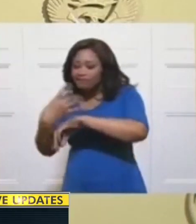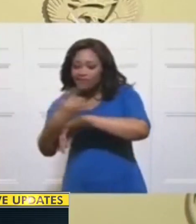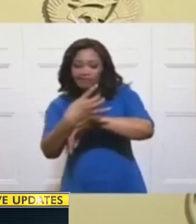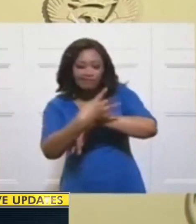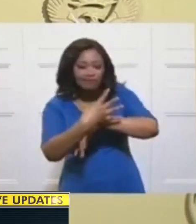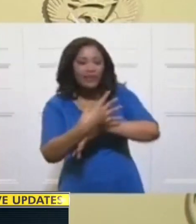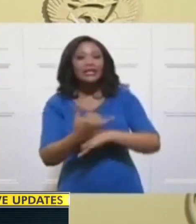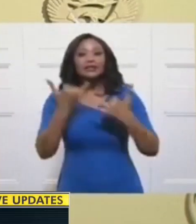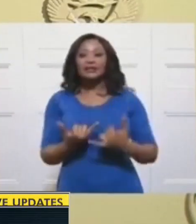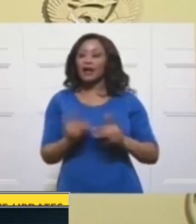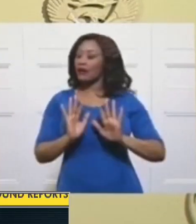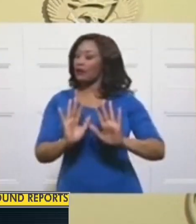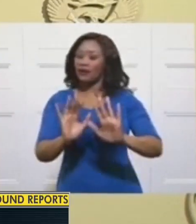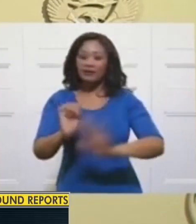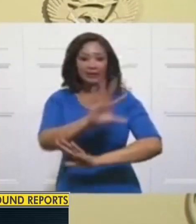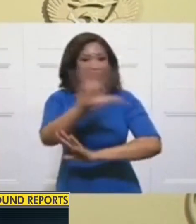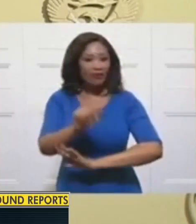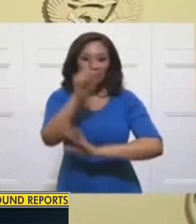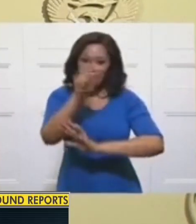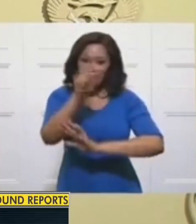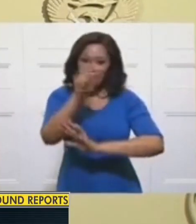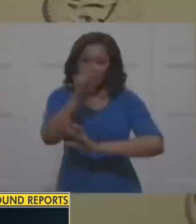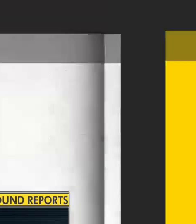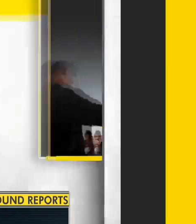level 4 for another 14 days.